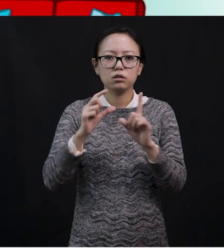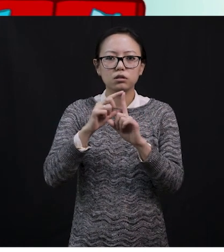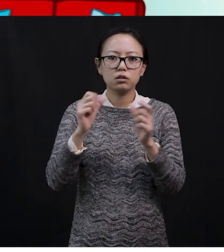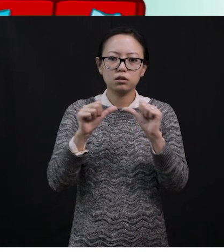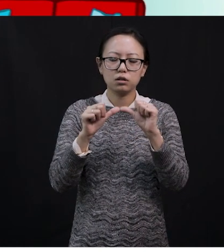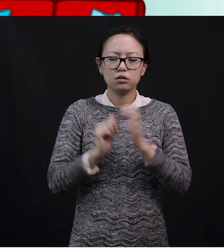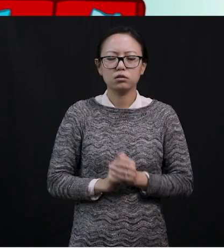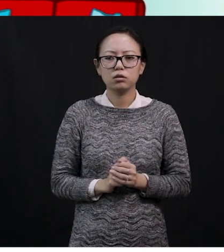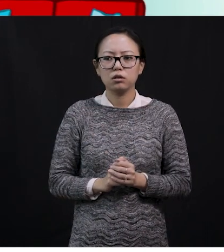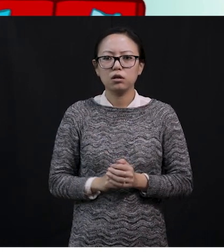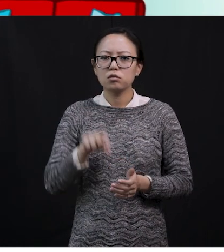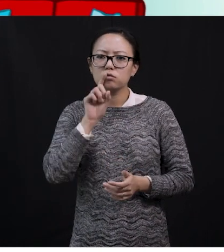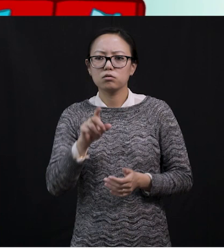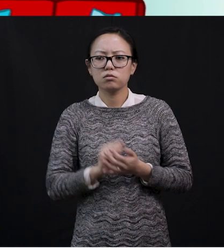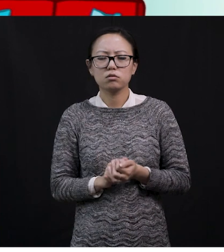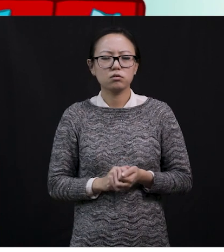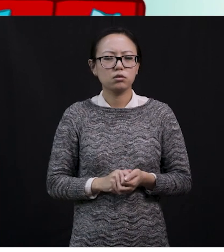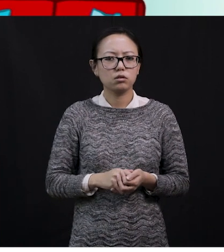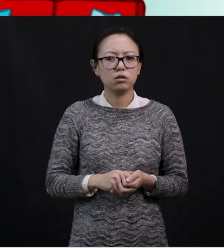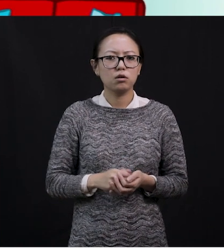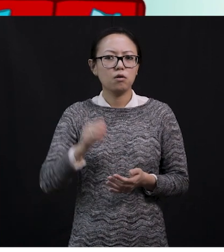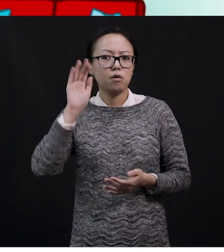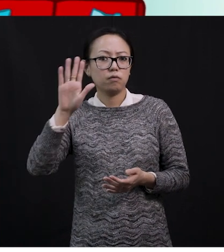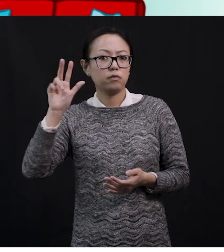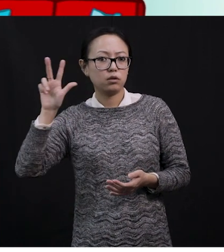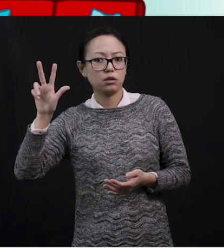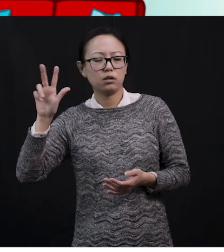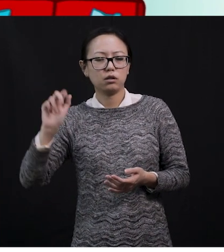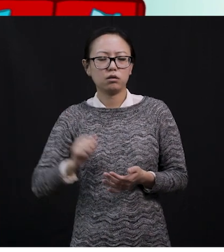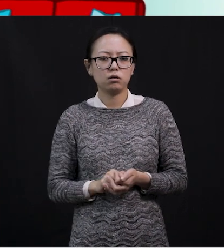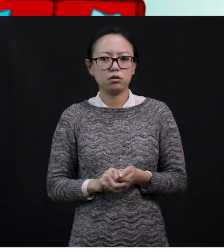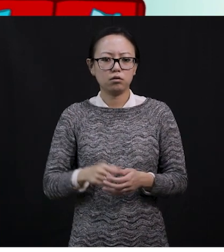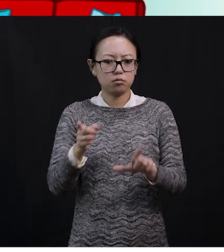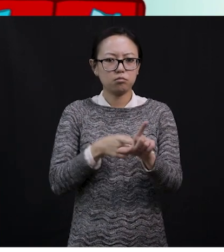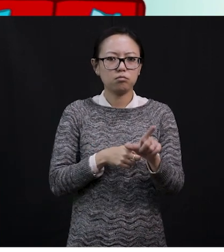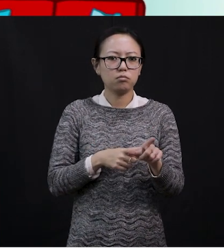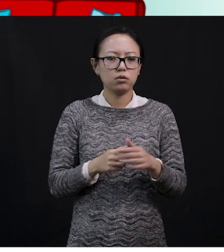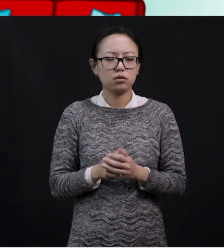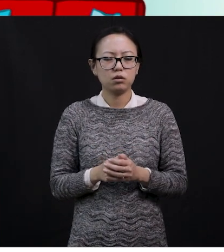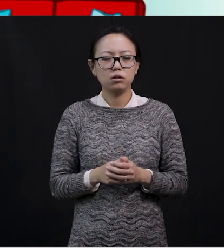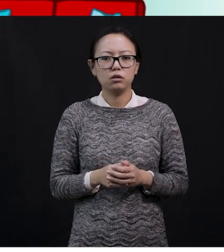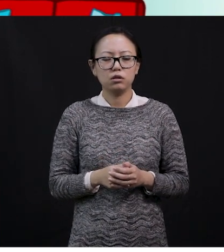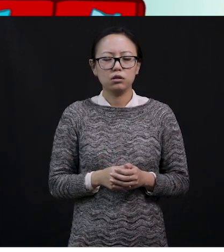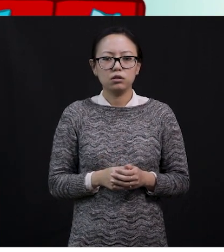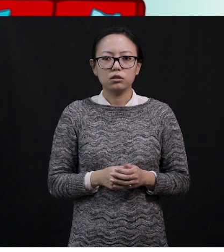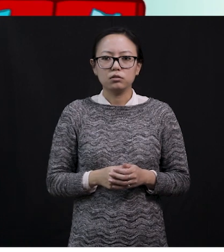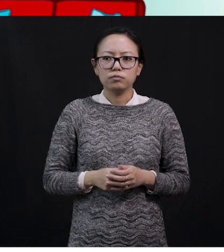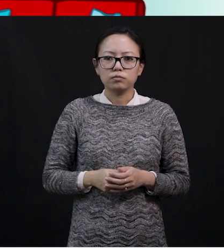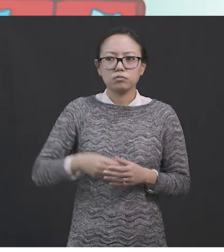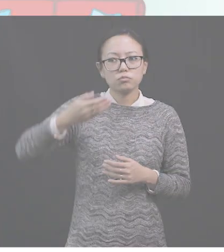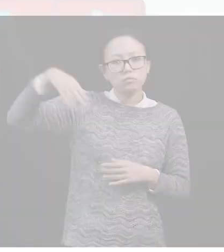did went in the year 1958, which is very recent, only about 6 to 5 years, and yet he's not able to